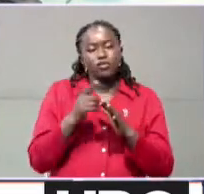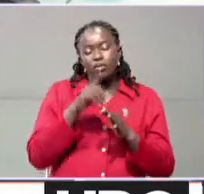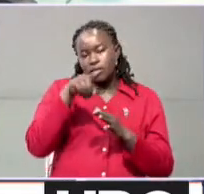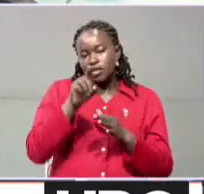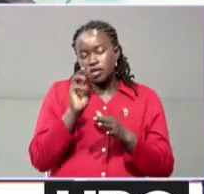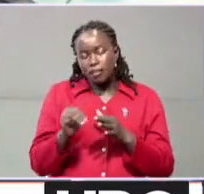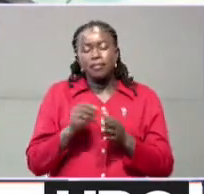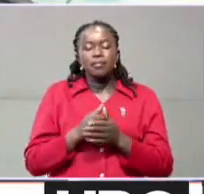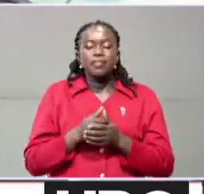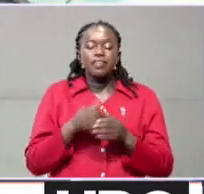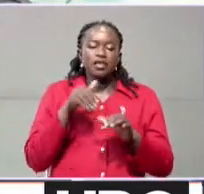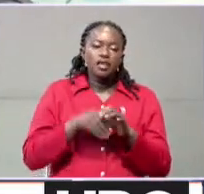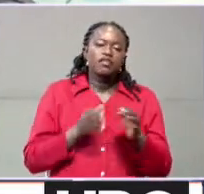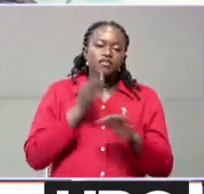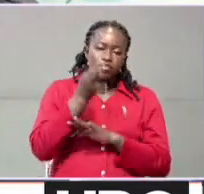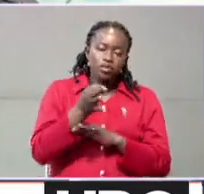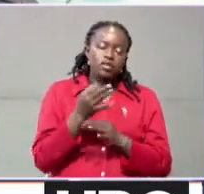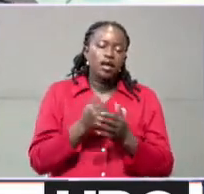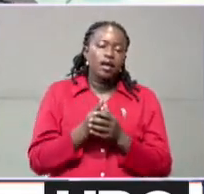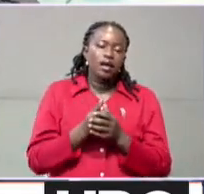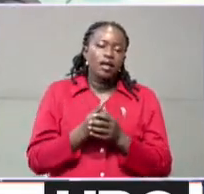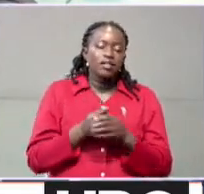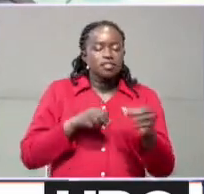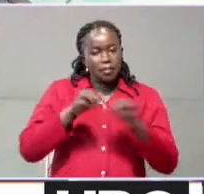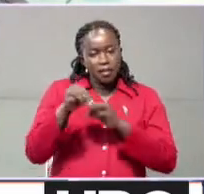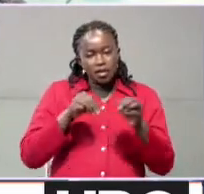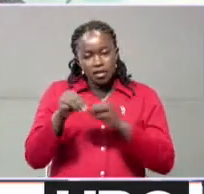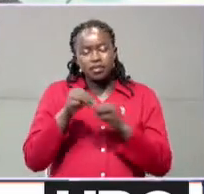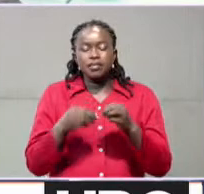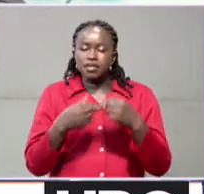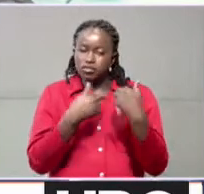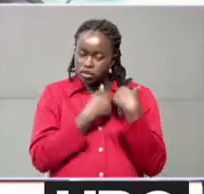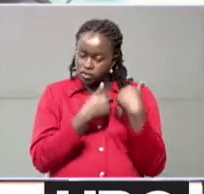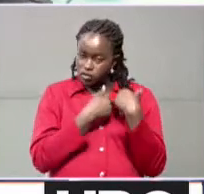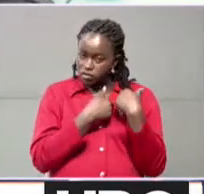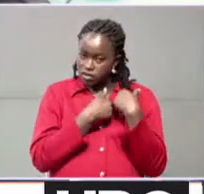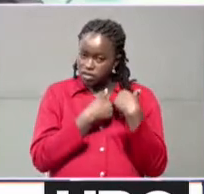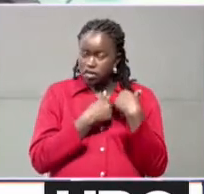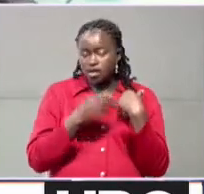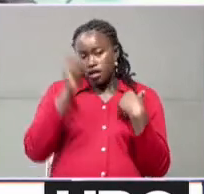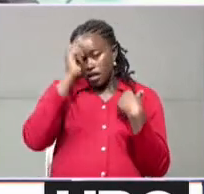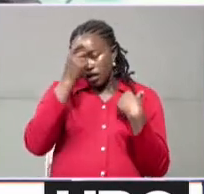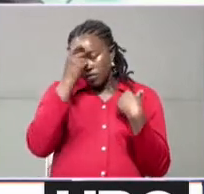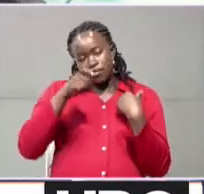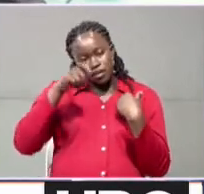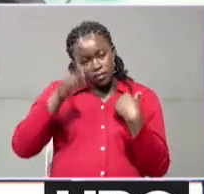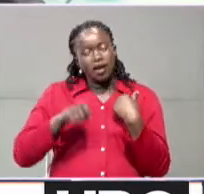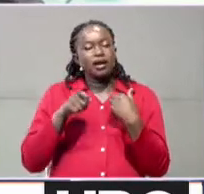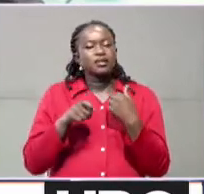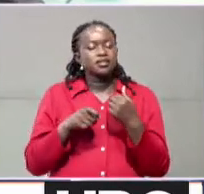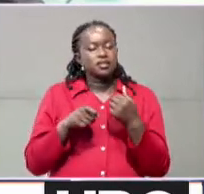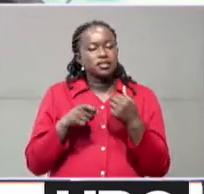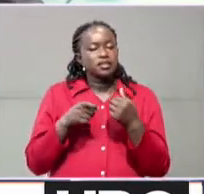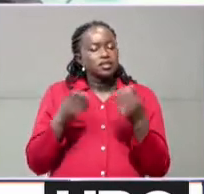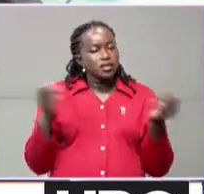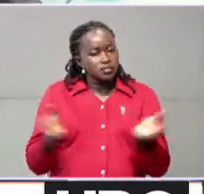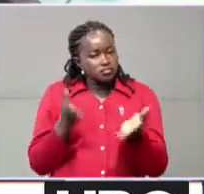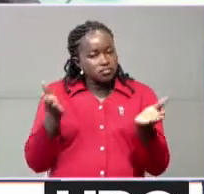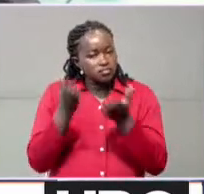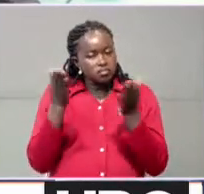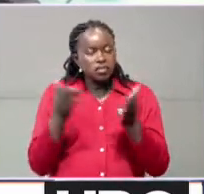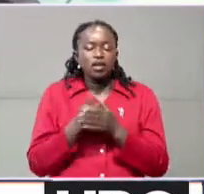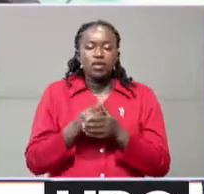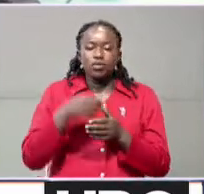magnitude of the policy management functions and the responsibility government should consider upgrading the minimum